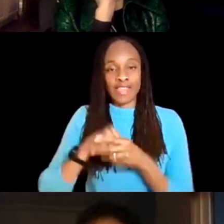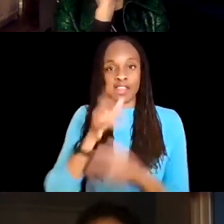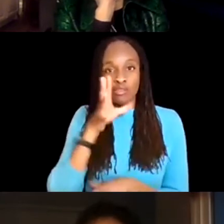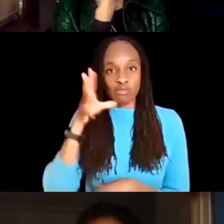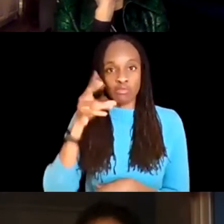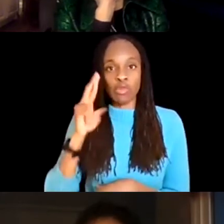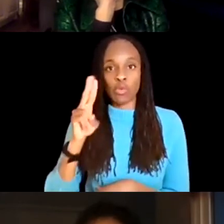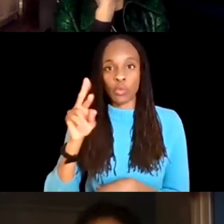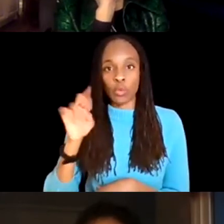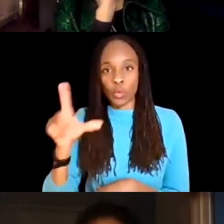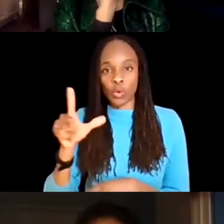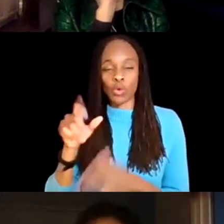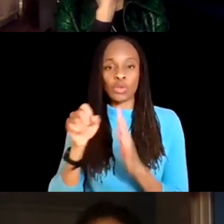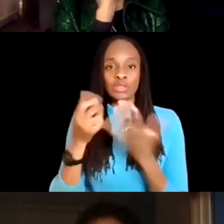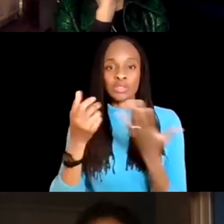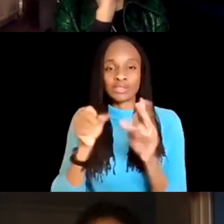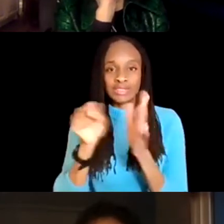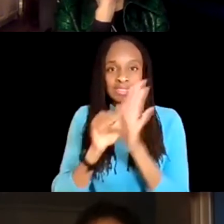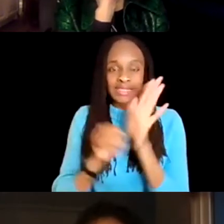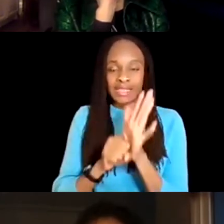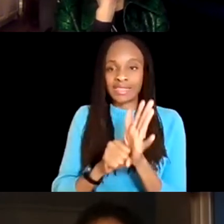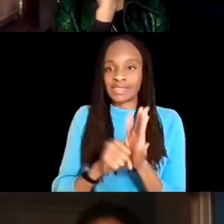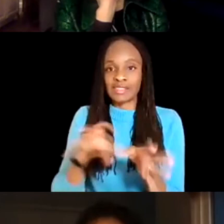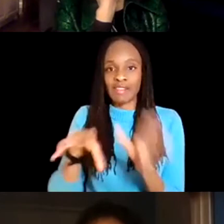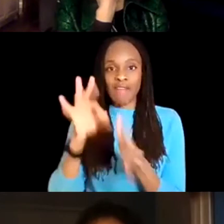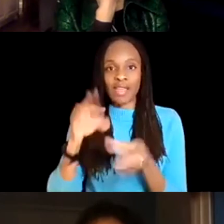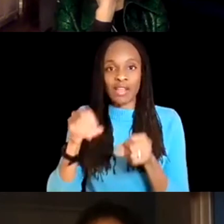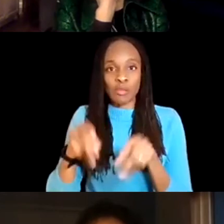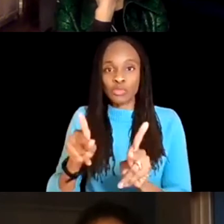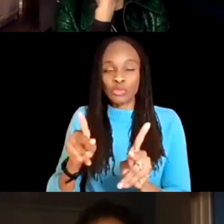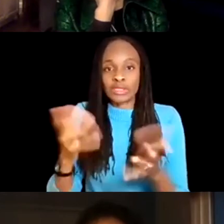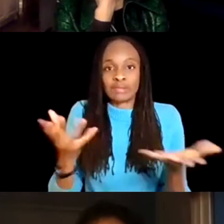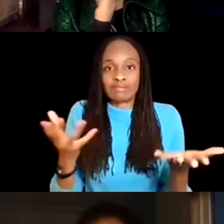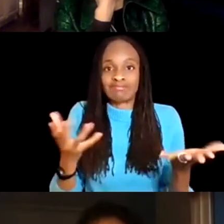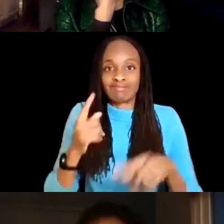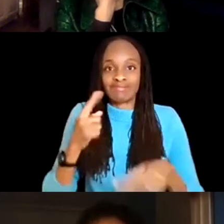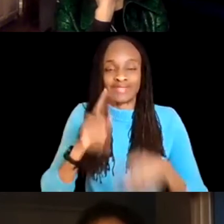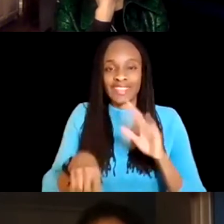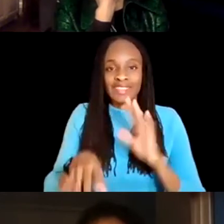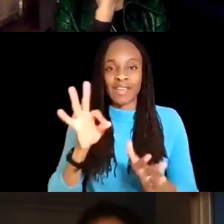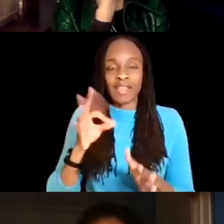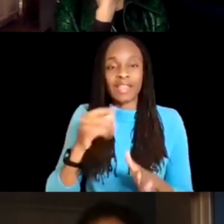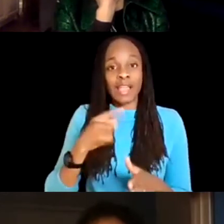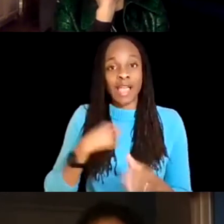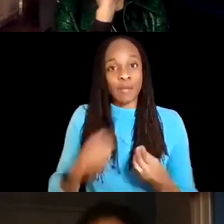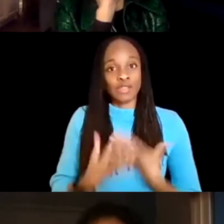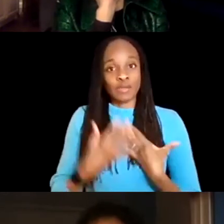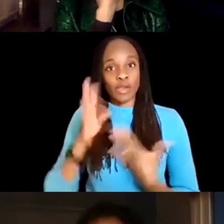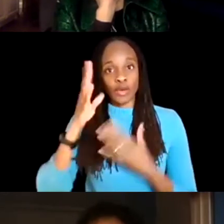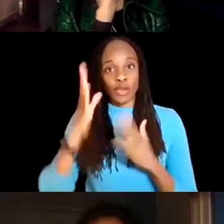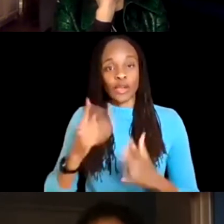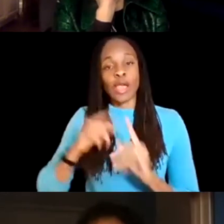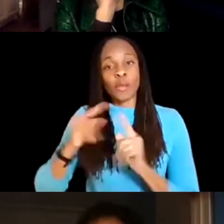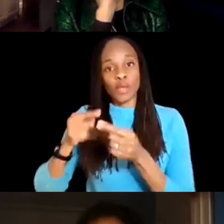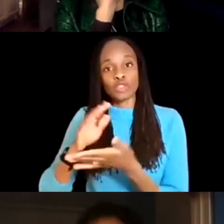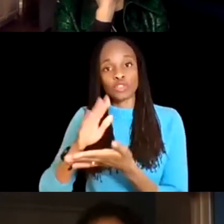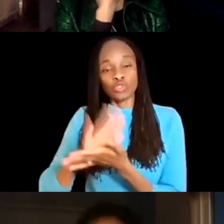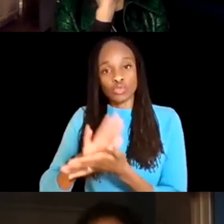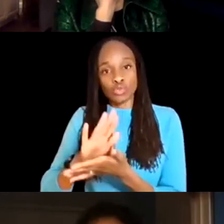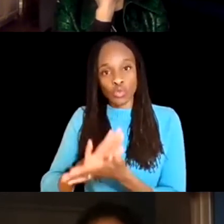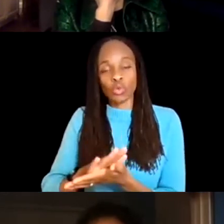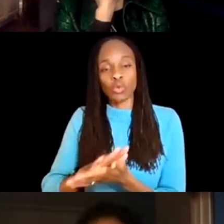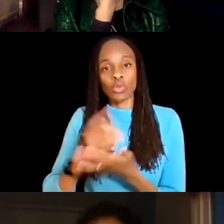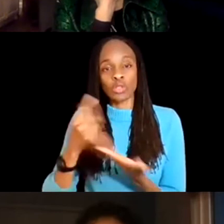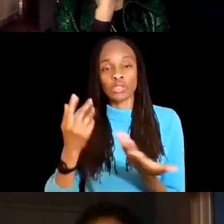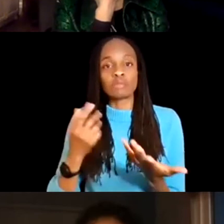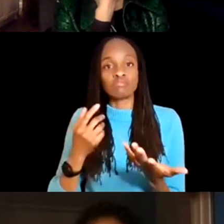getting opportunities very non-existent. As an aspiring creator who's gone to school to study film and graduated and then gone back to my home